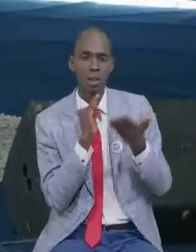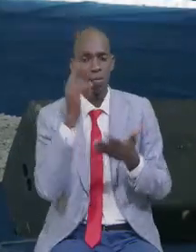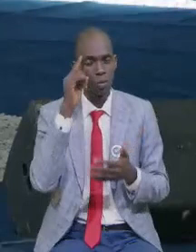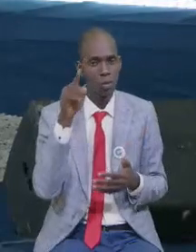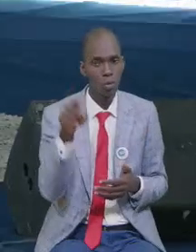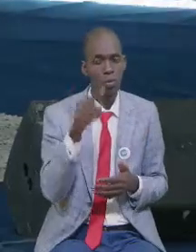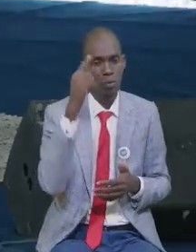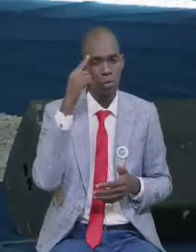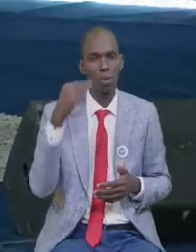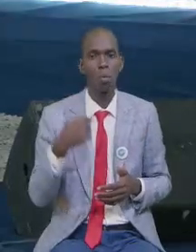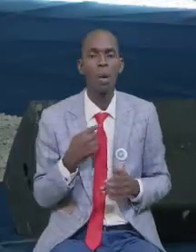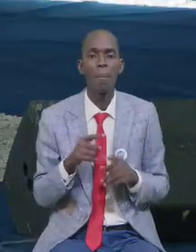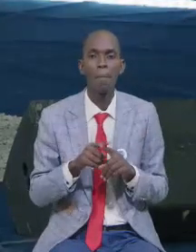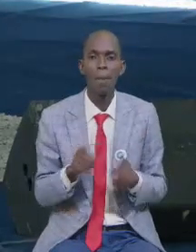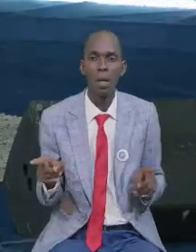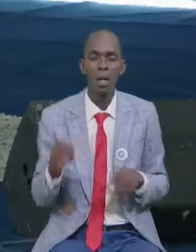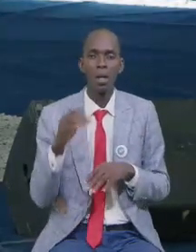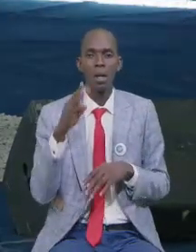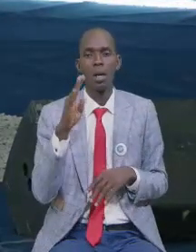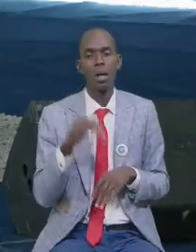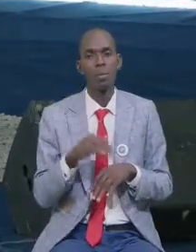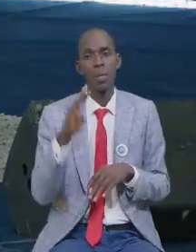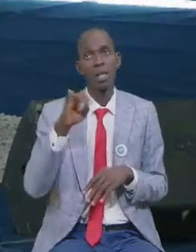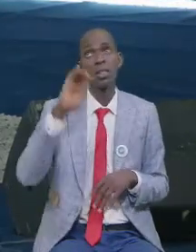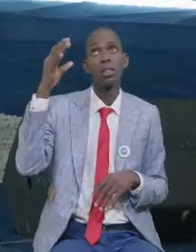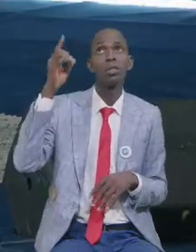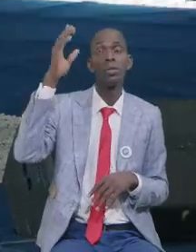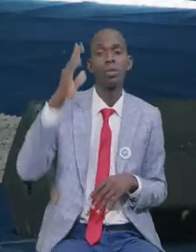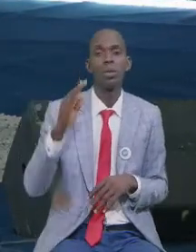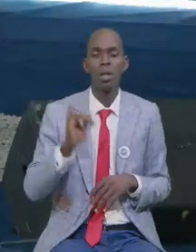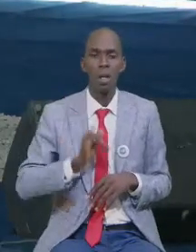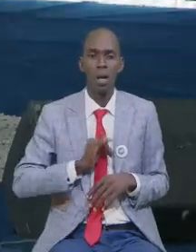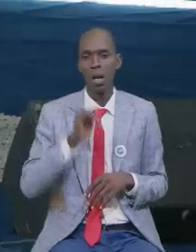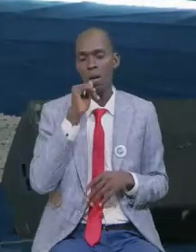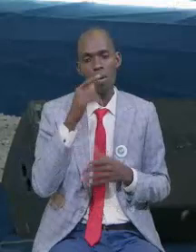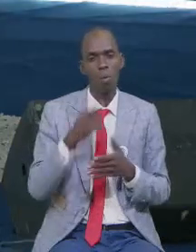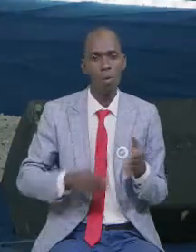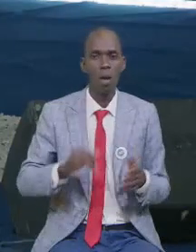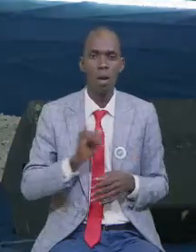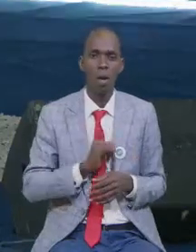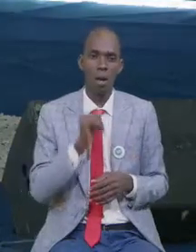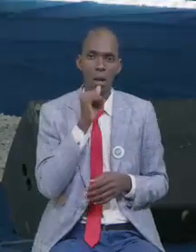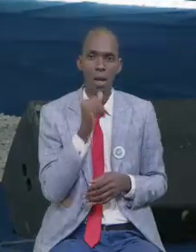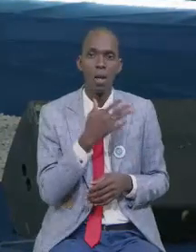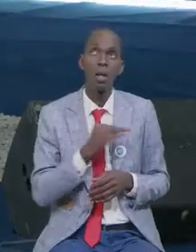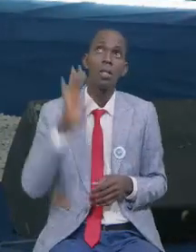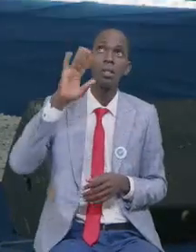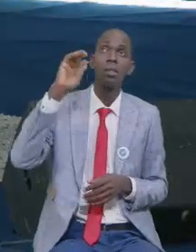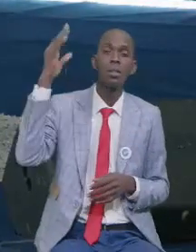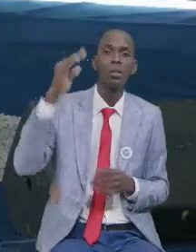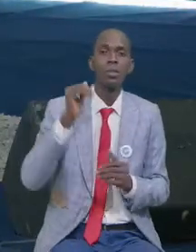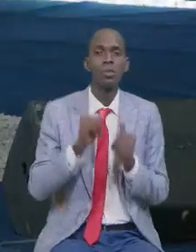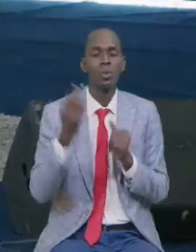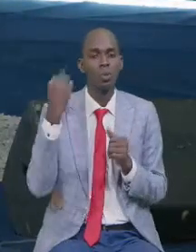me. But by the grace of God, I am what I am. And His grace, which was